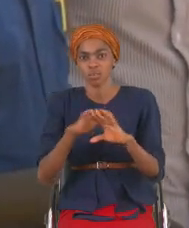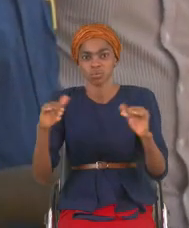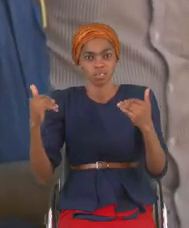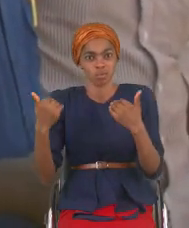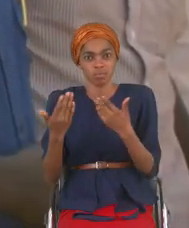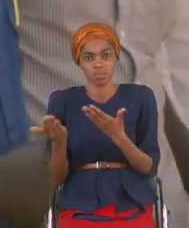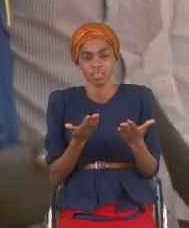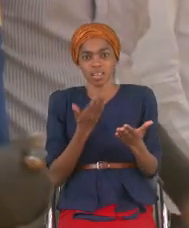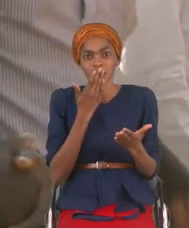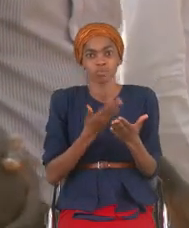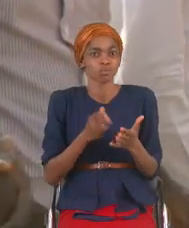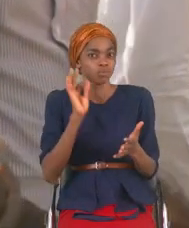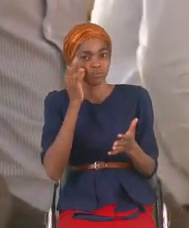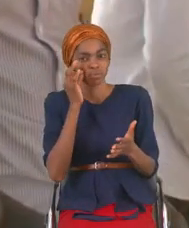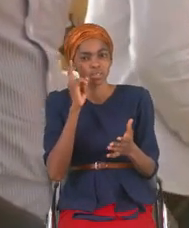you preserve